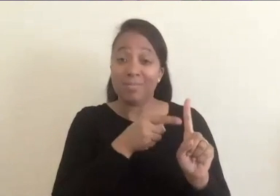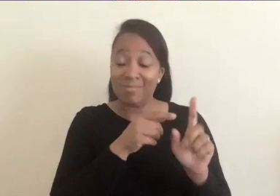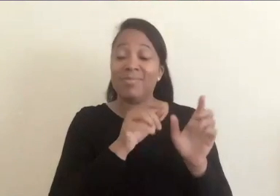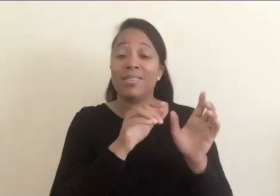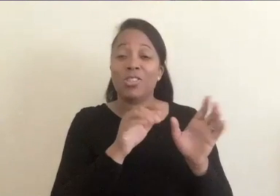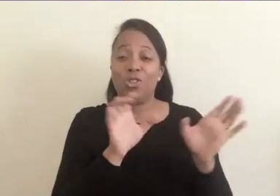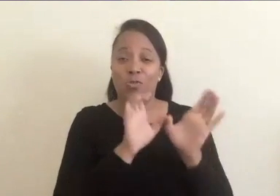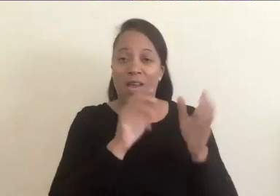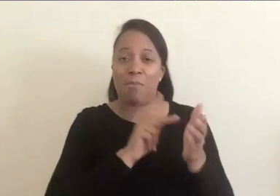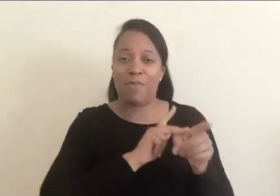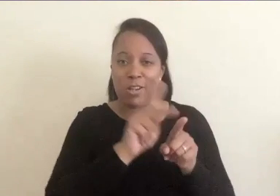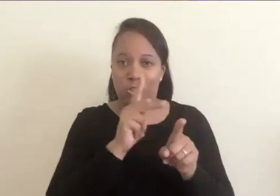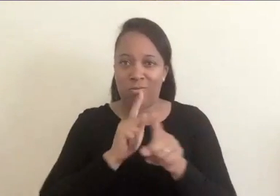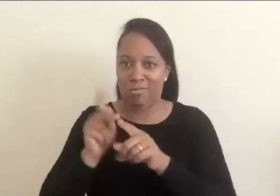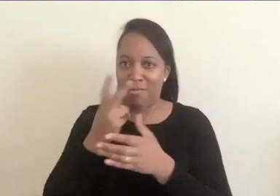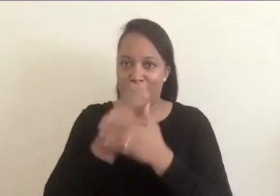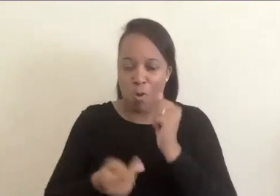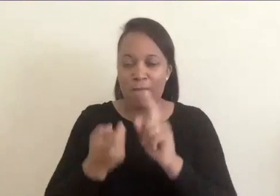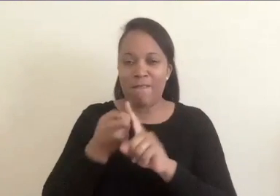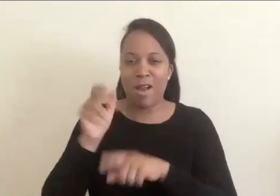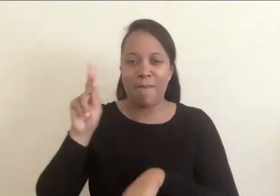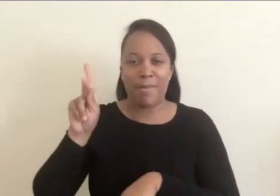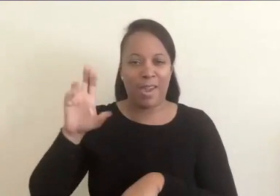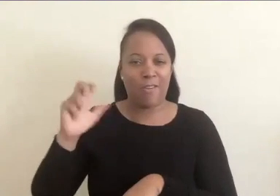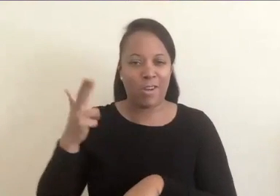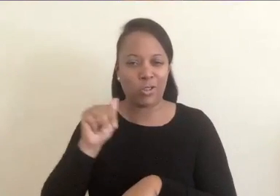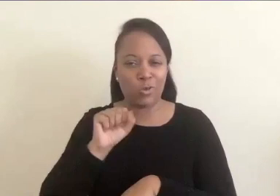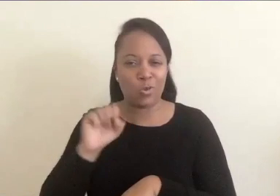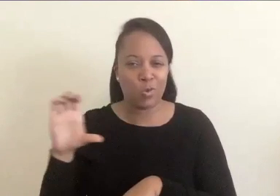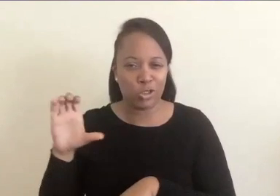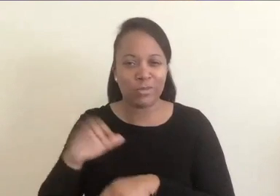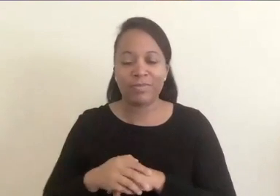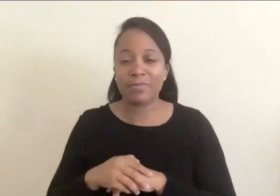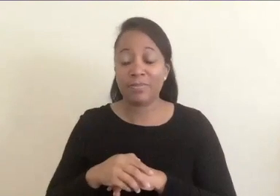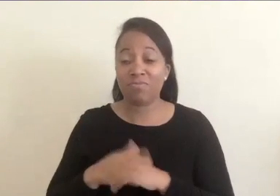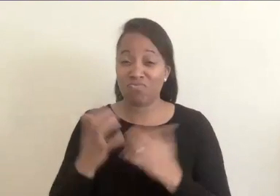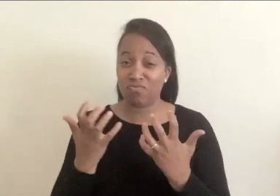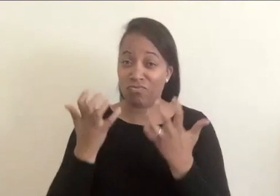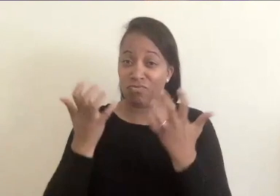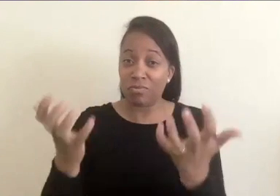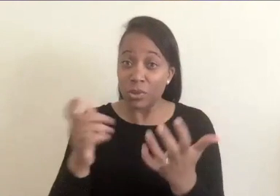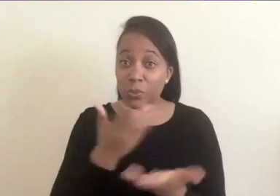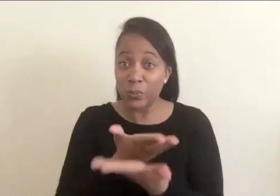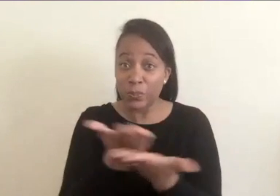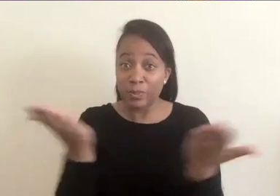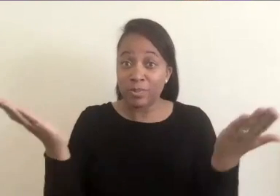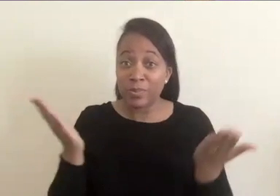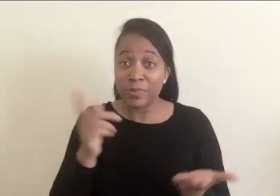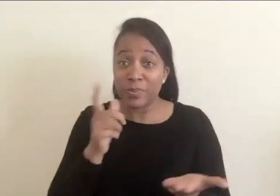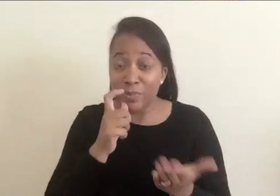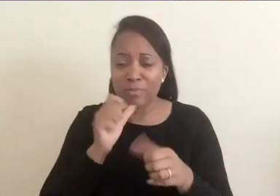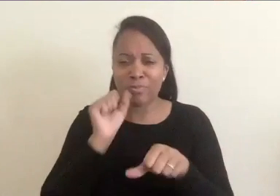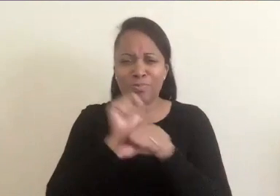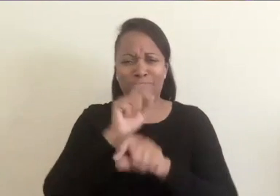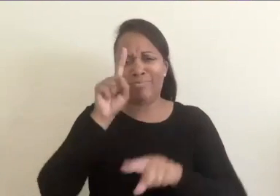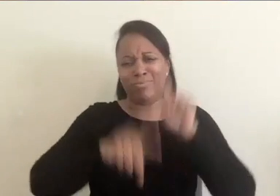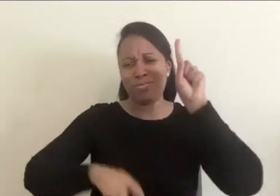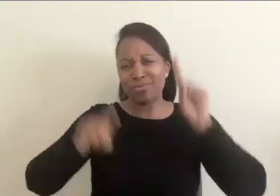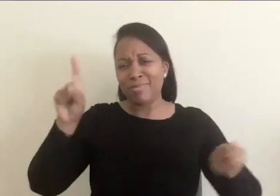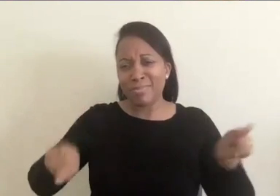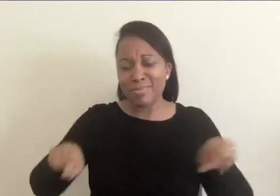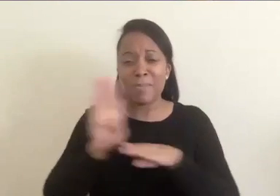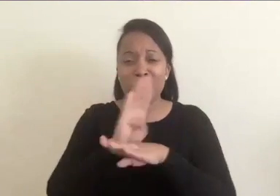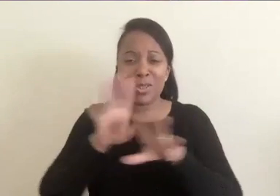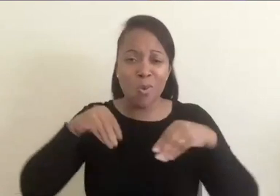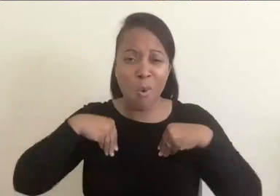by certified professionals from Carish and Associates. Our primary audience today are employers of all sorts,